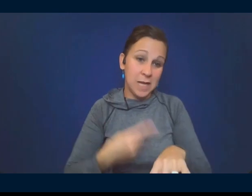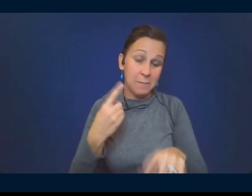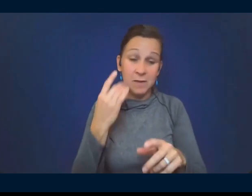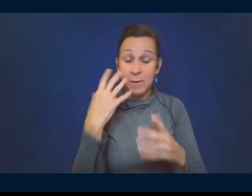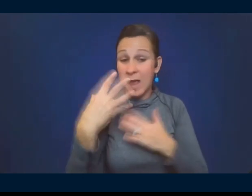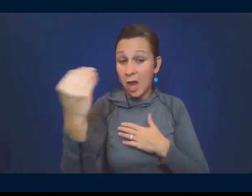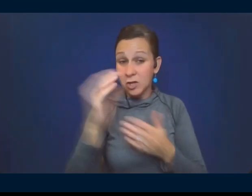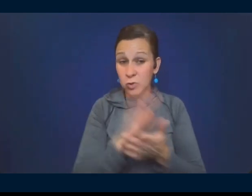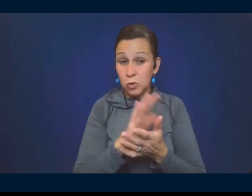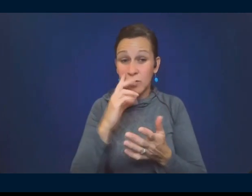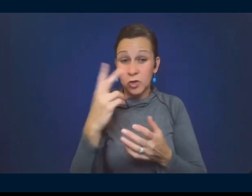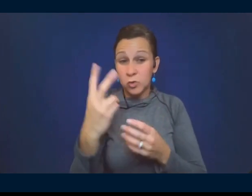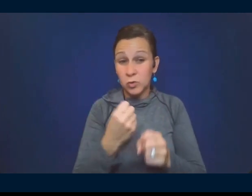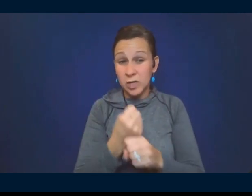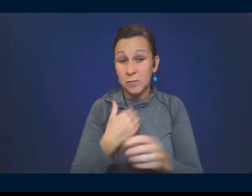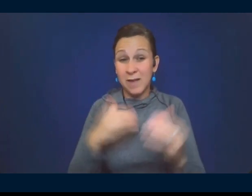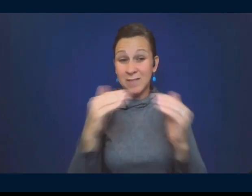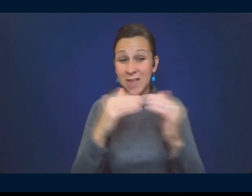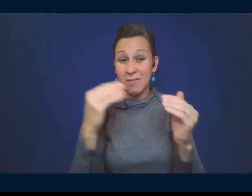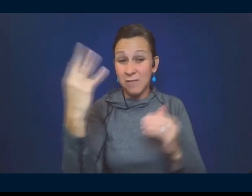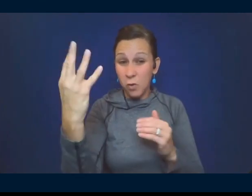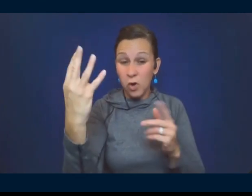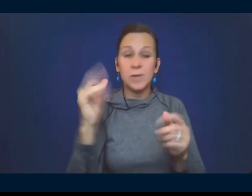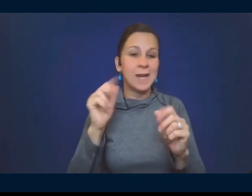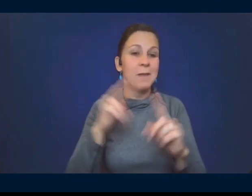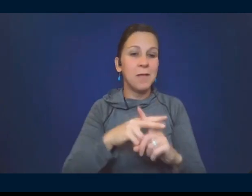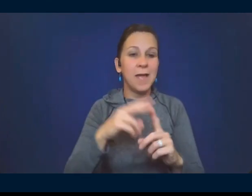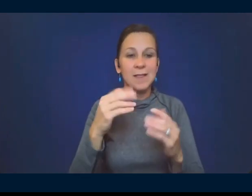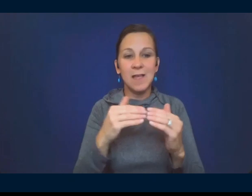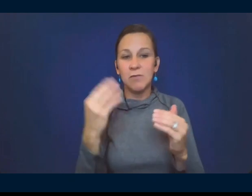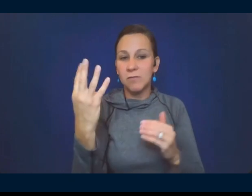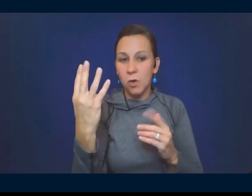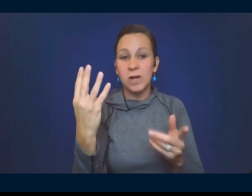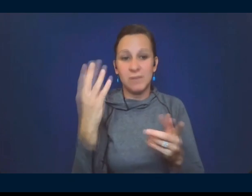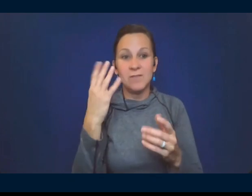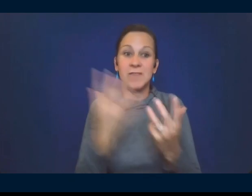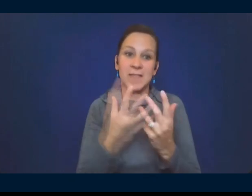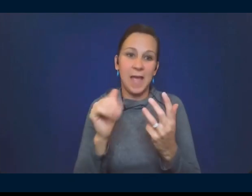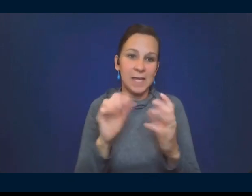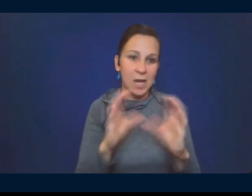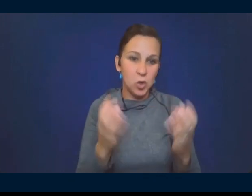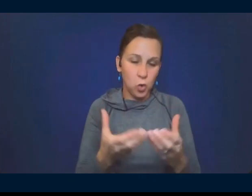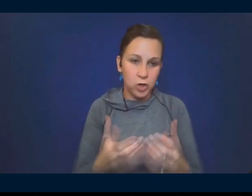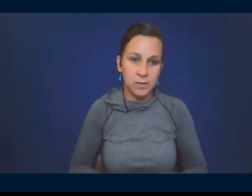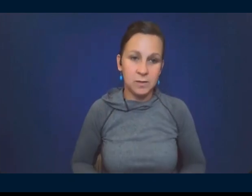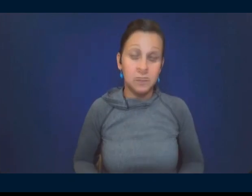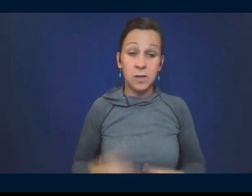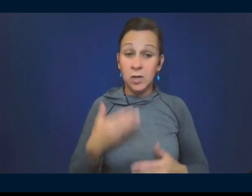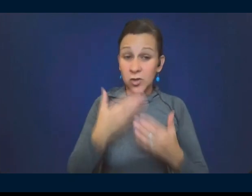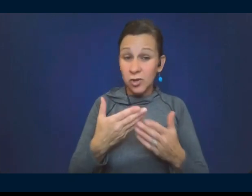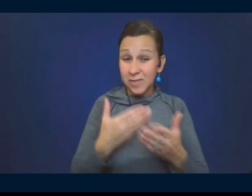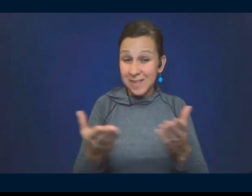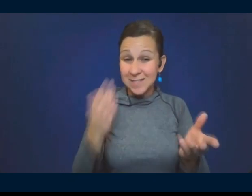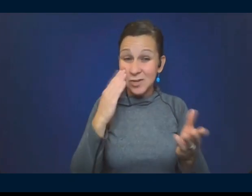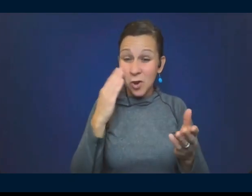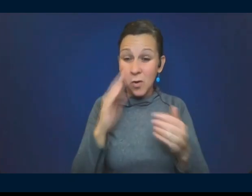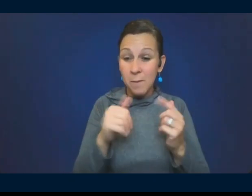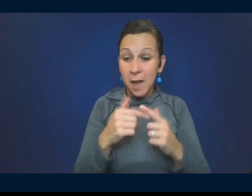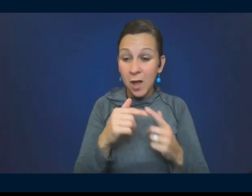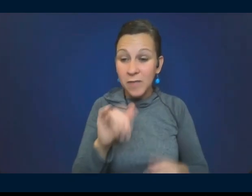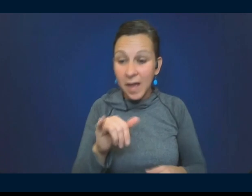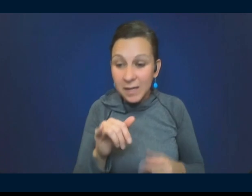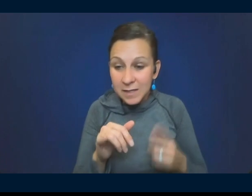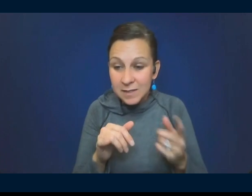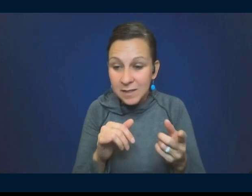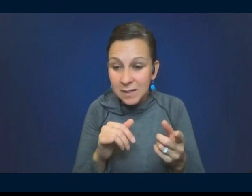we also have level 4, which means you can apply to level 4 as long as you fit in that category. Some good things to know about GRFP, because I usually do this